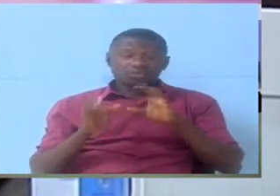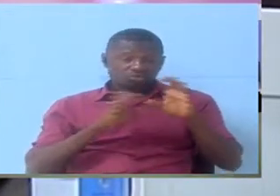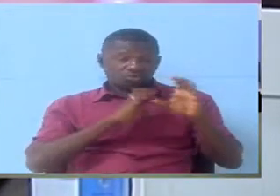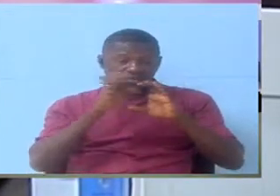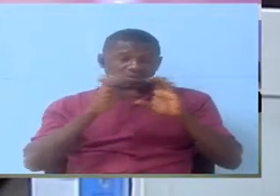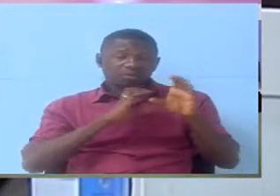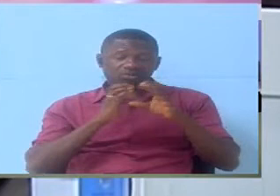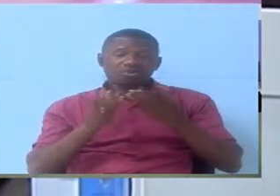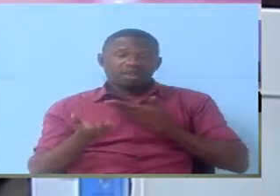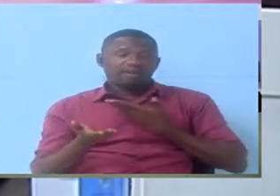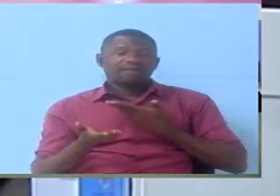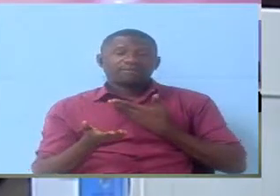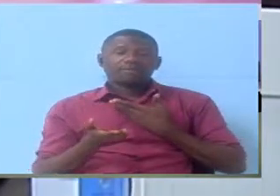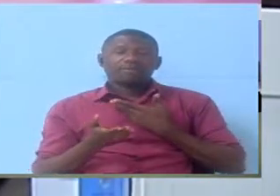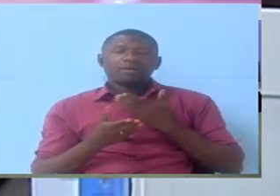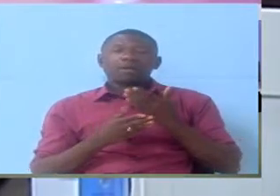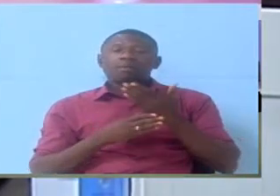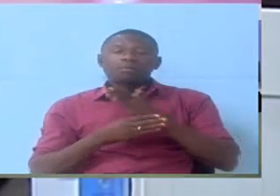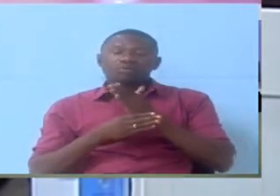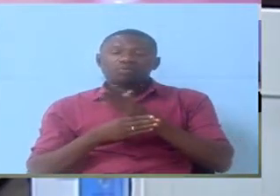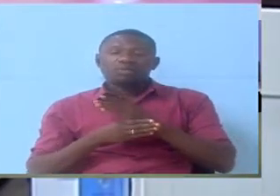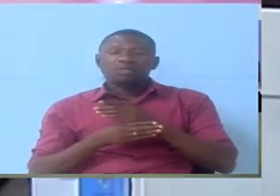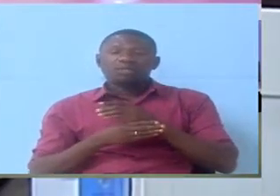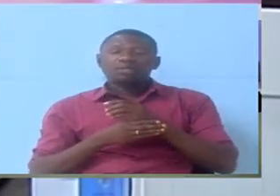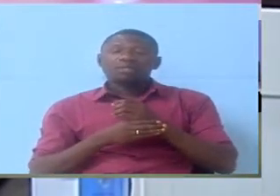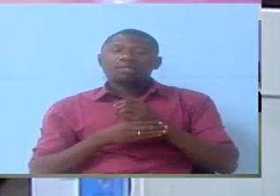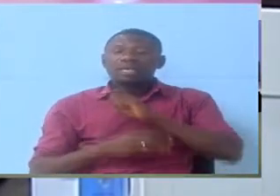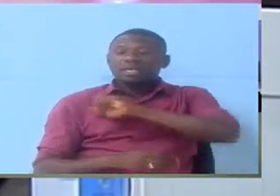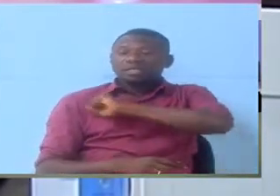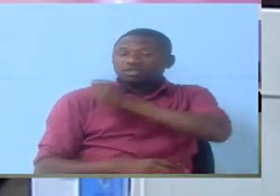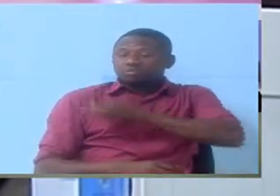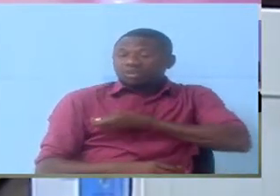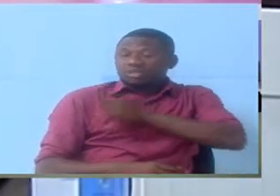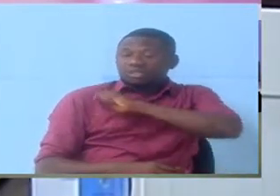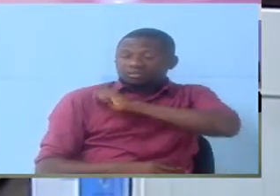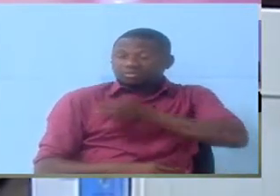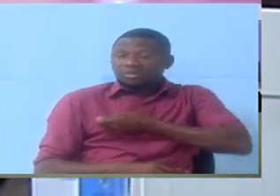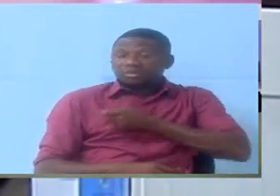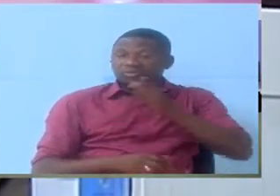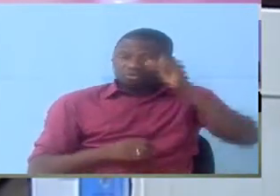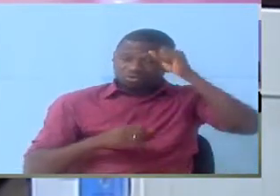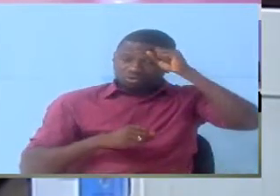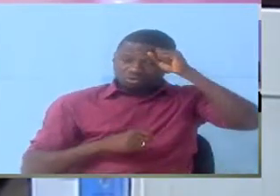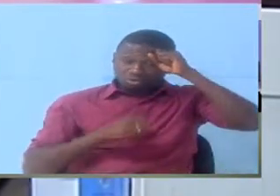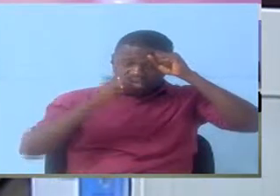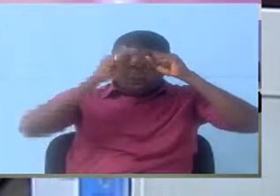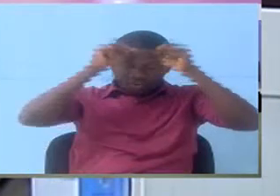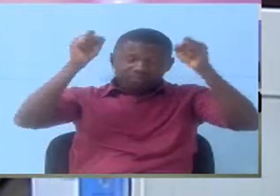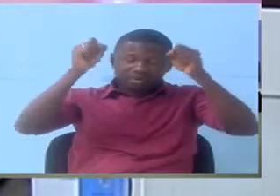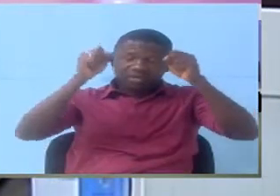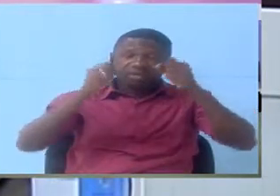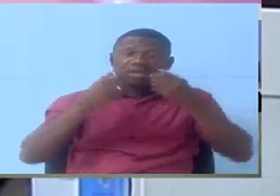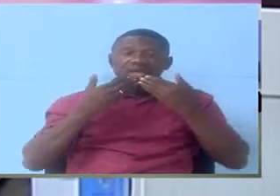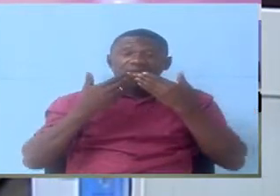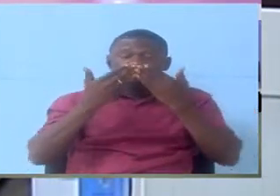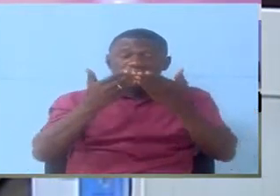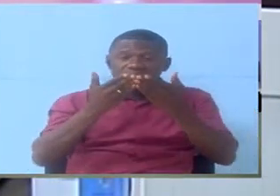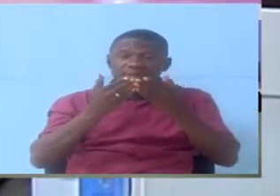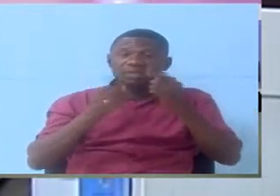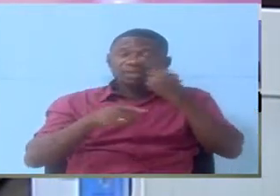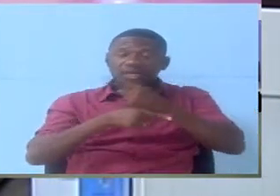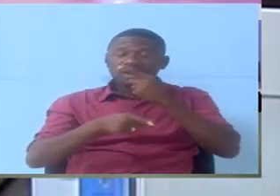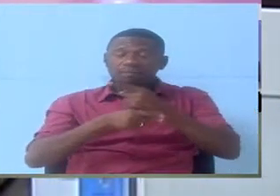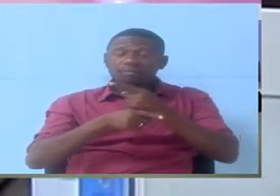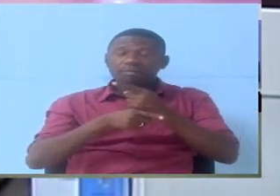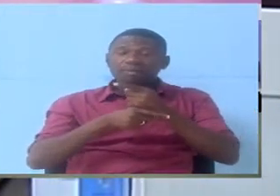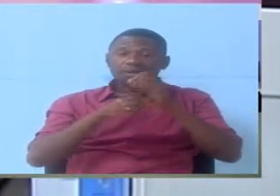ketale. From the Spanish government. Membo ta Spain man sakundala karoto. Informing the Gambian government. Puruka fo Gambia man sakundaye ko. That there is a ship